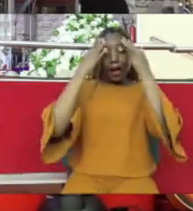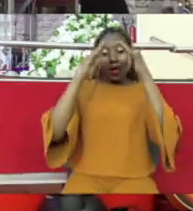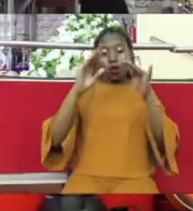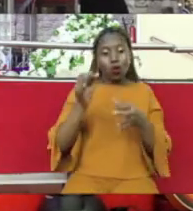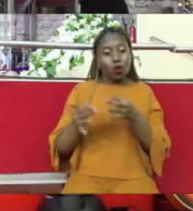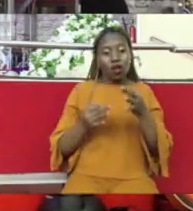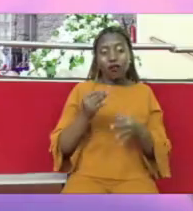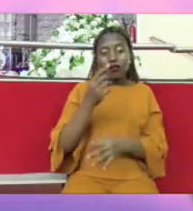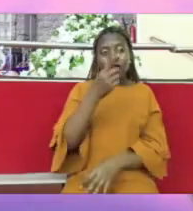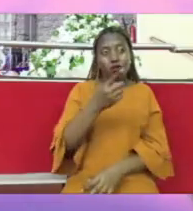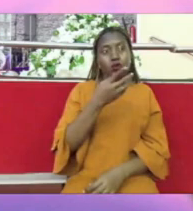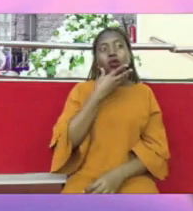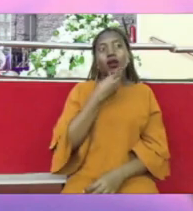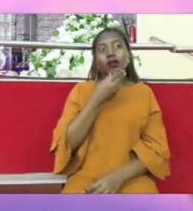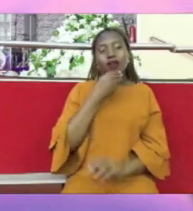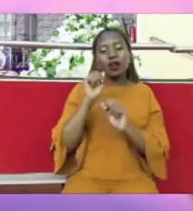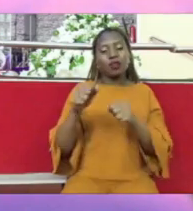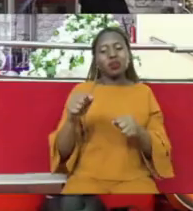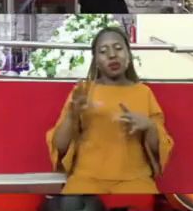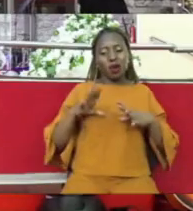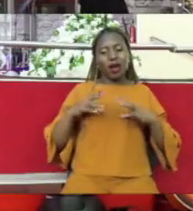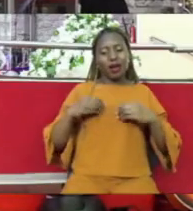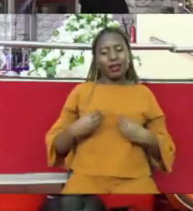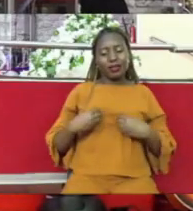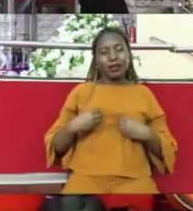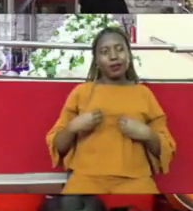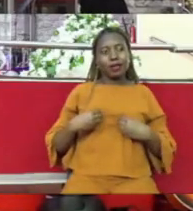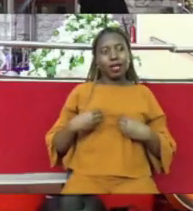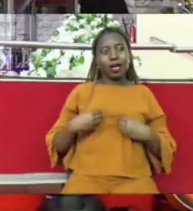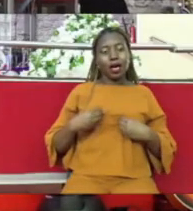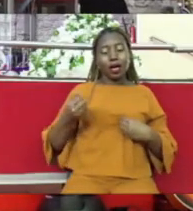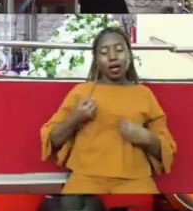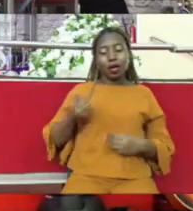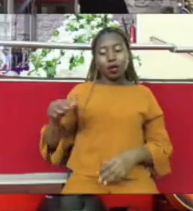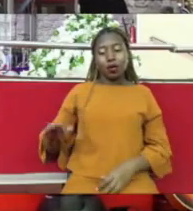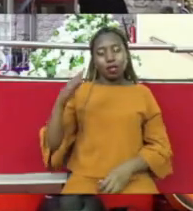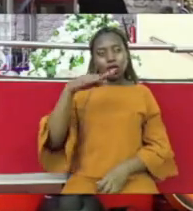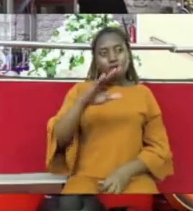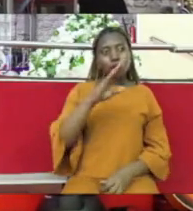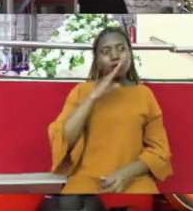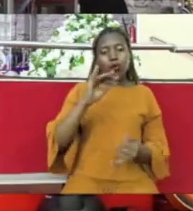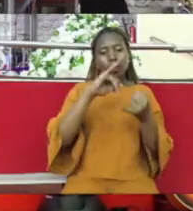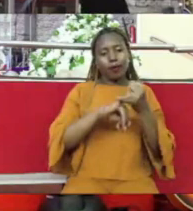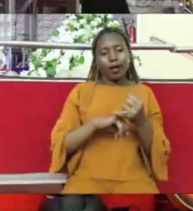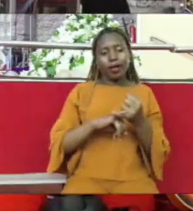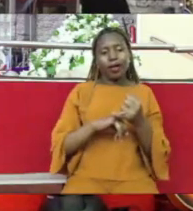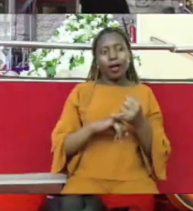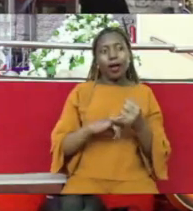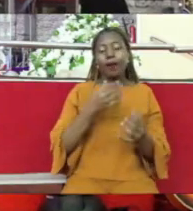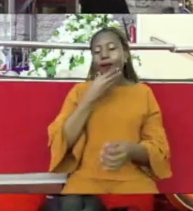wako hapa wanaweza kutoa binti kwa mtu kama huyu. Who has defiled your daughter? Ambaye amenajisi binti yako. But you know,